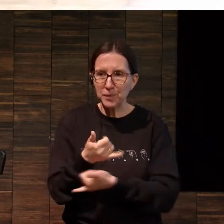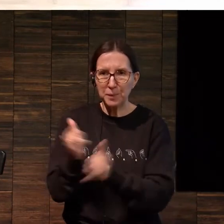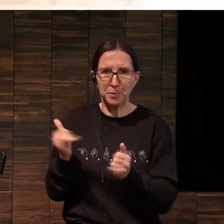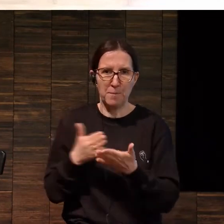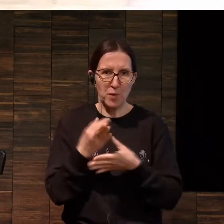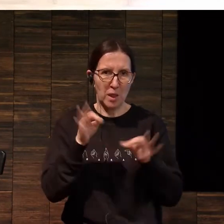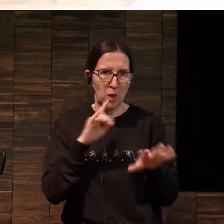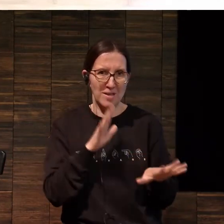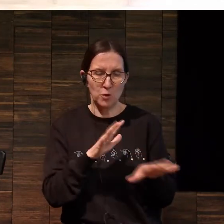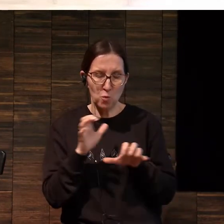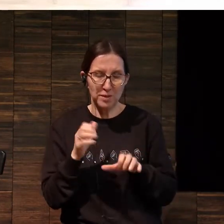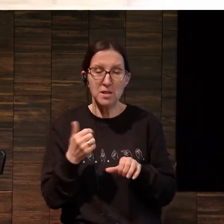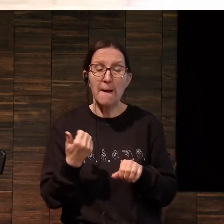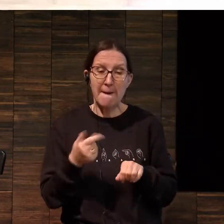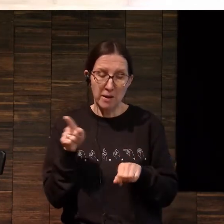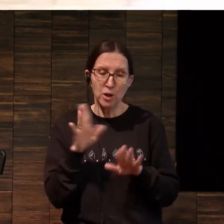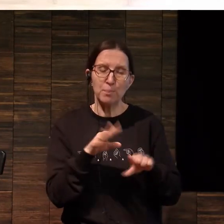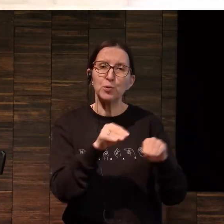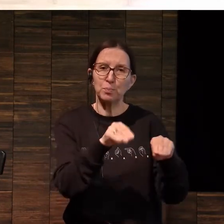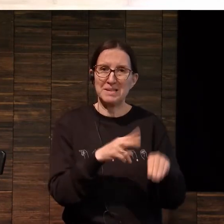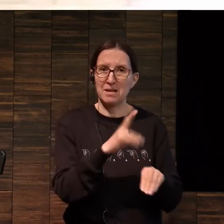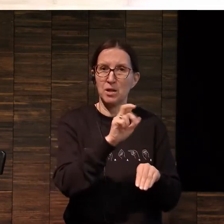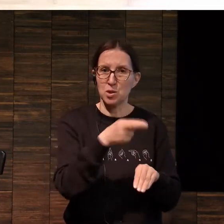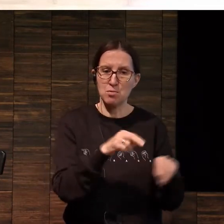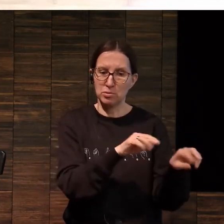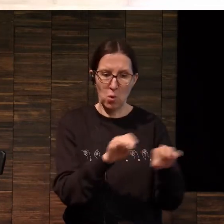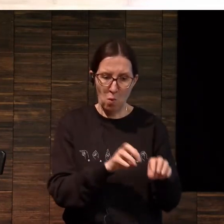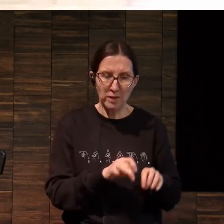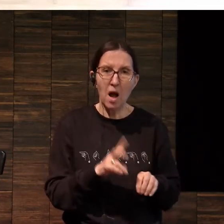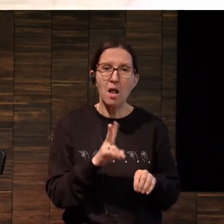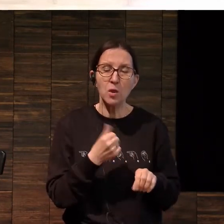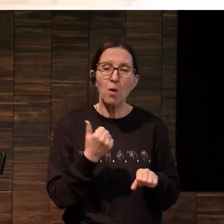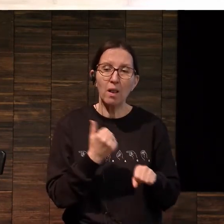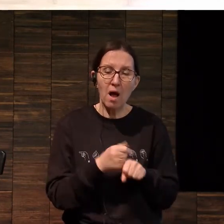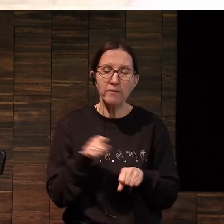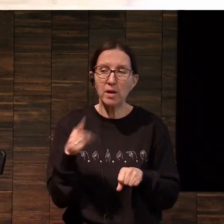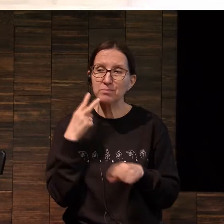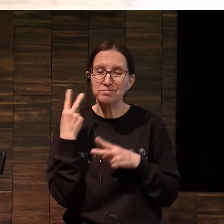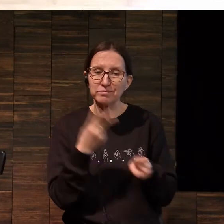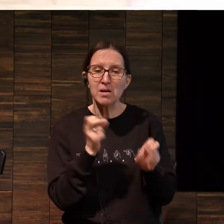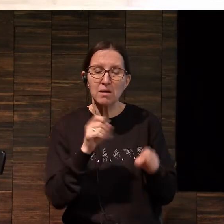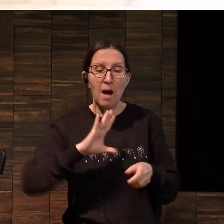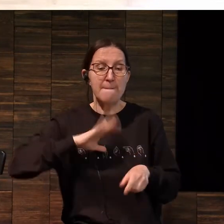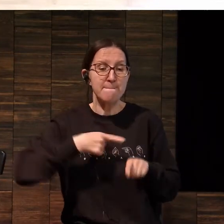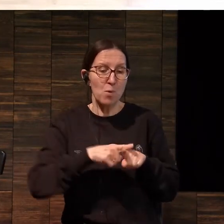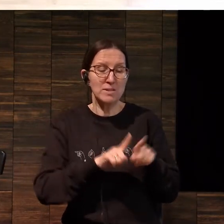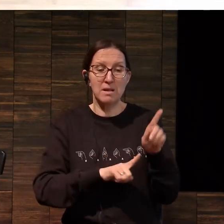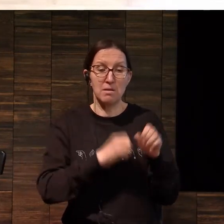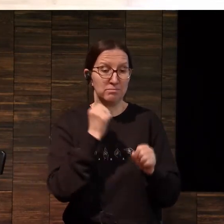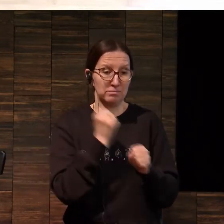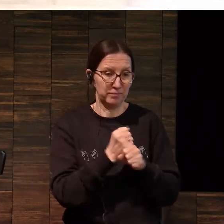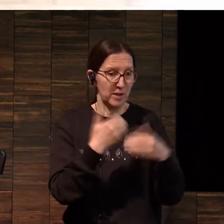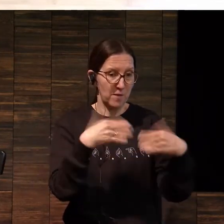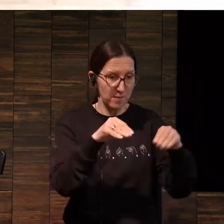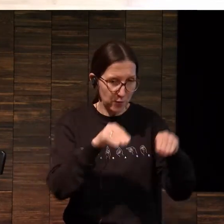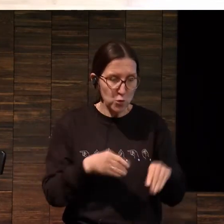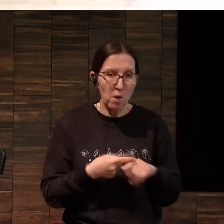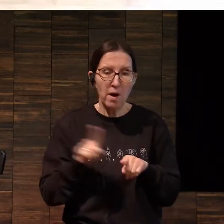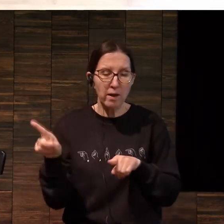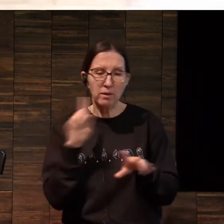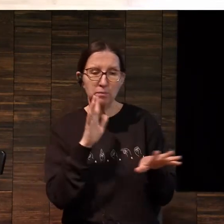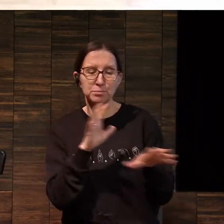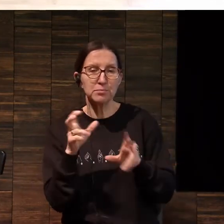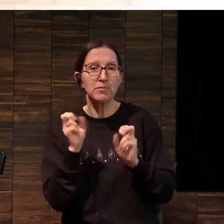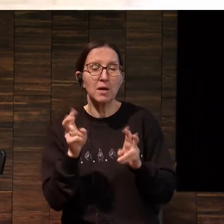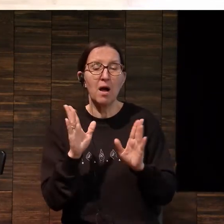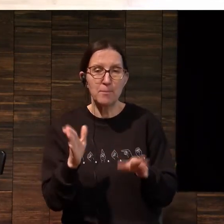And this is an enterprise level. So this is an organization that has a lot of resources. They have multiple business silos that are able to